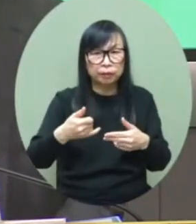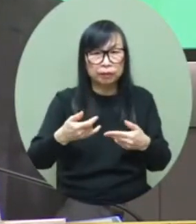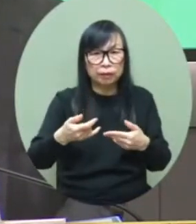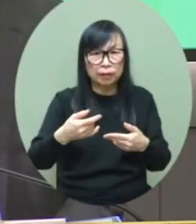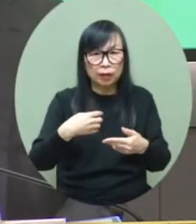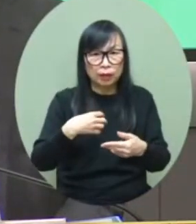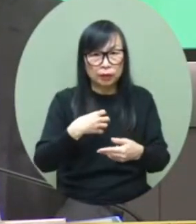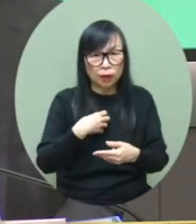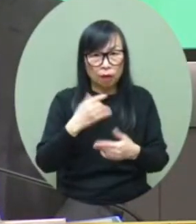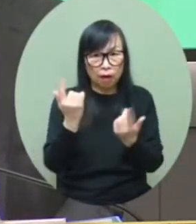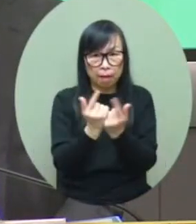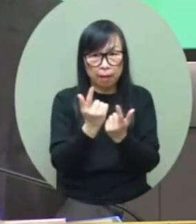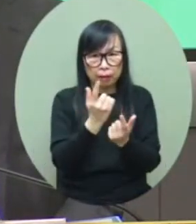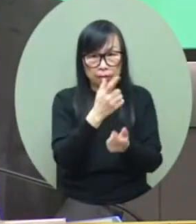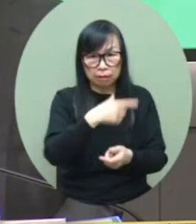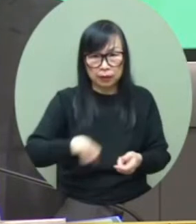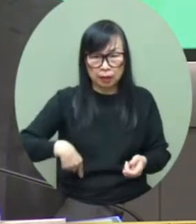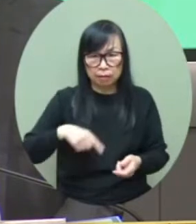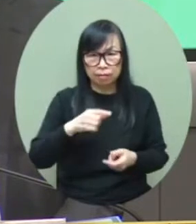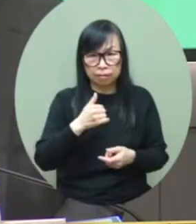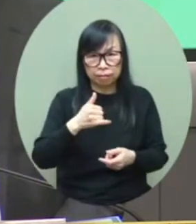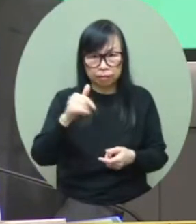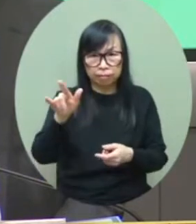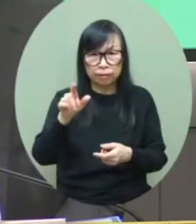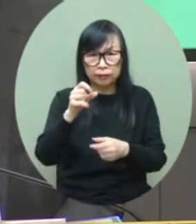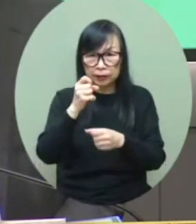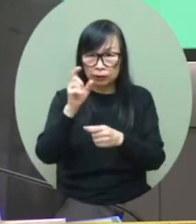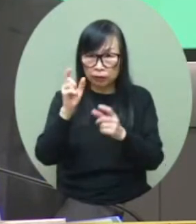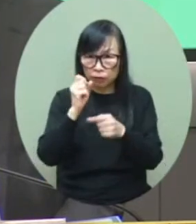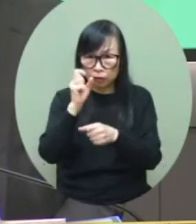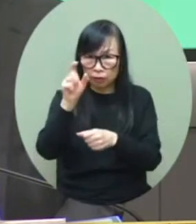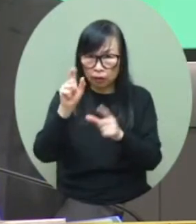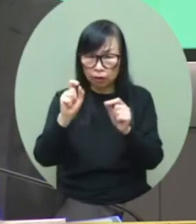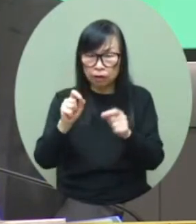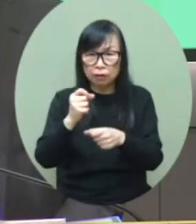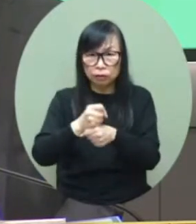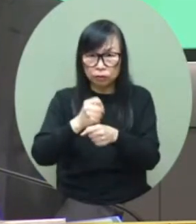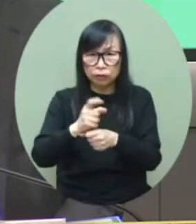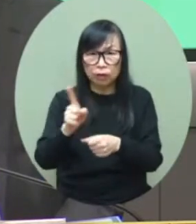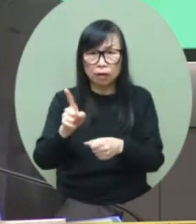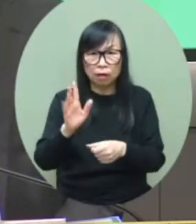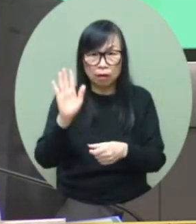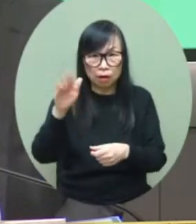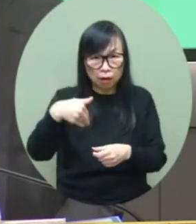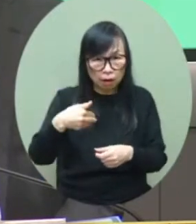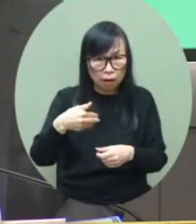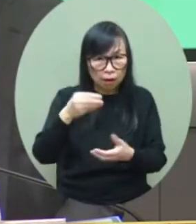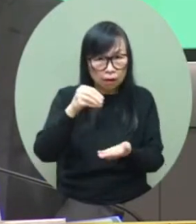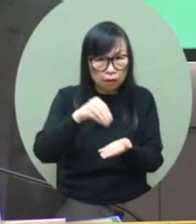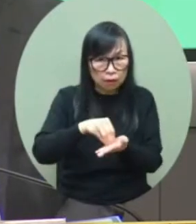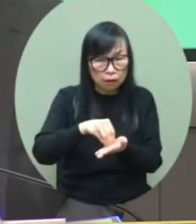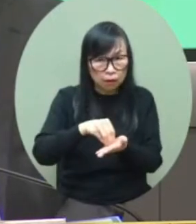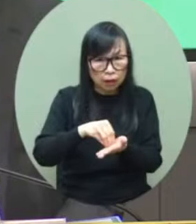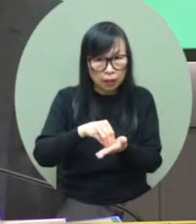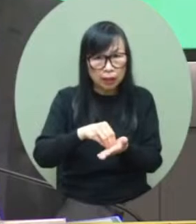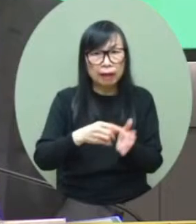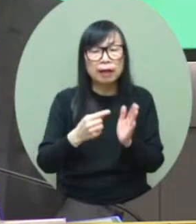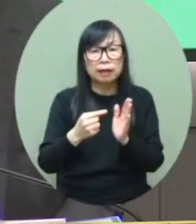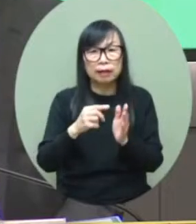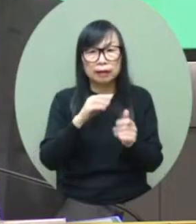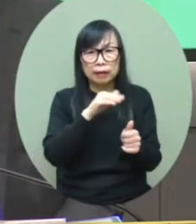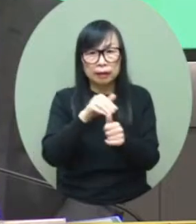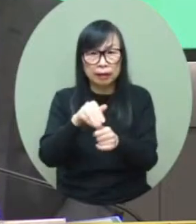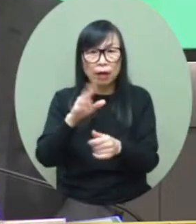On planning for the full resumption of travel. Now, I reported to duty at